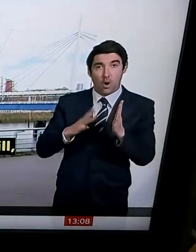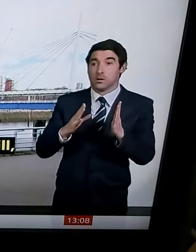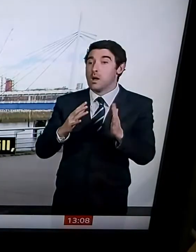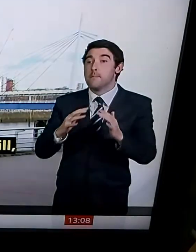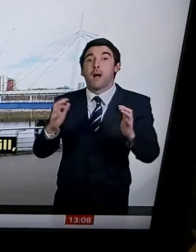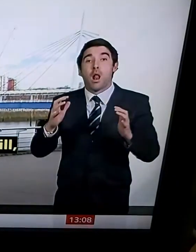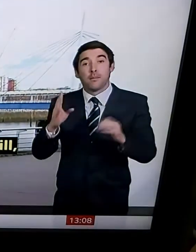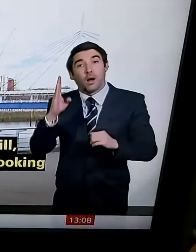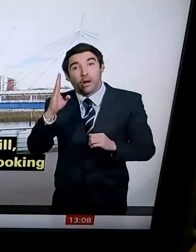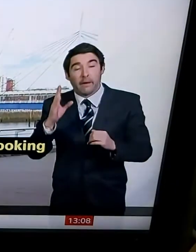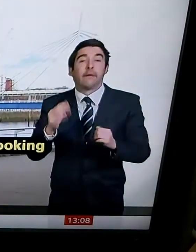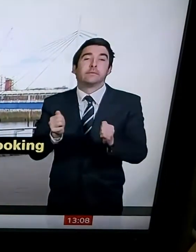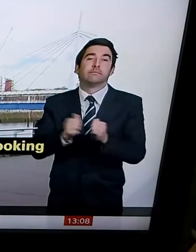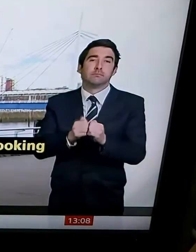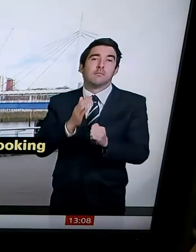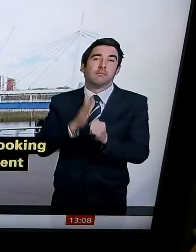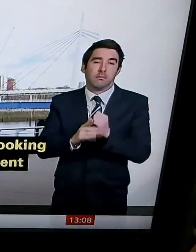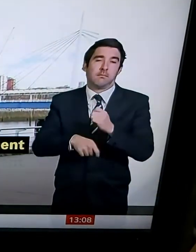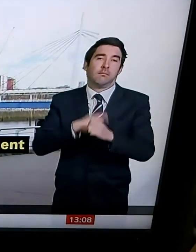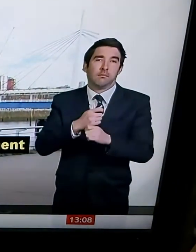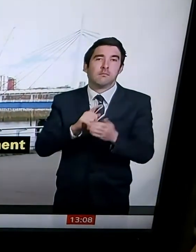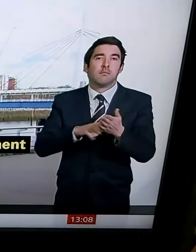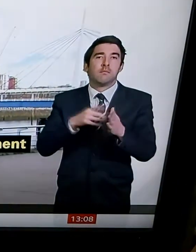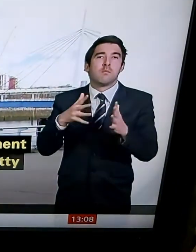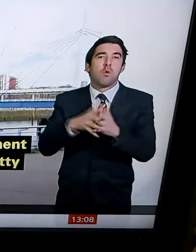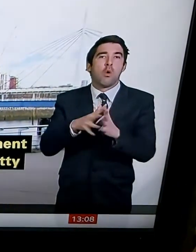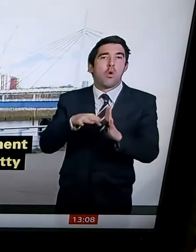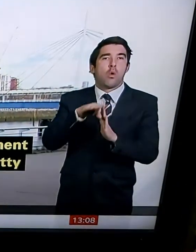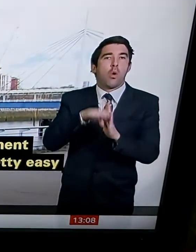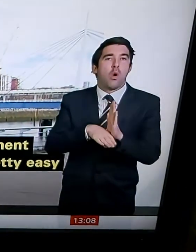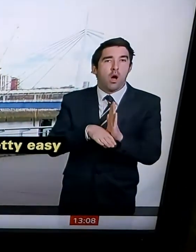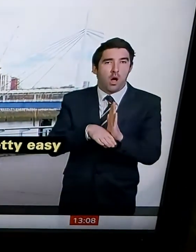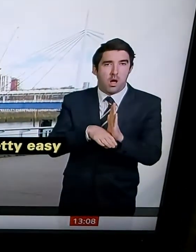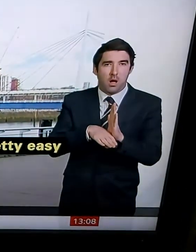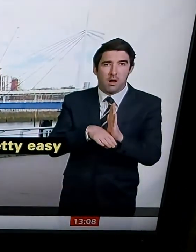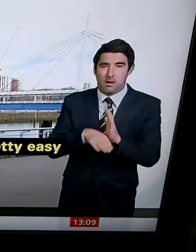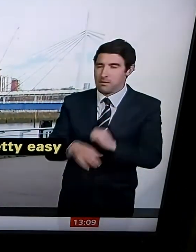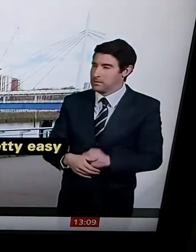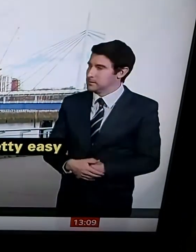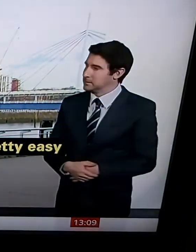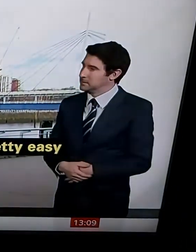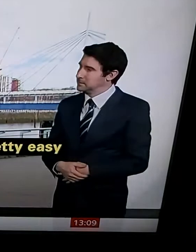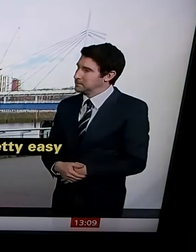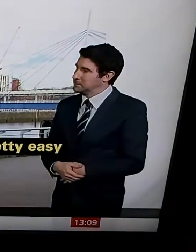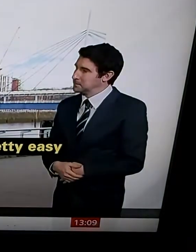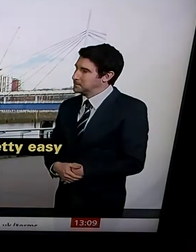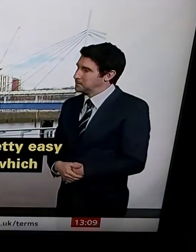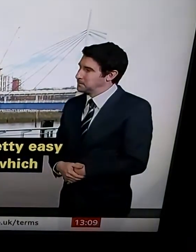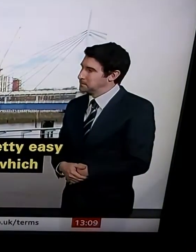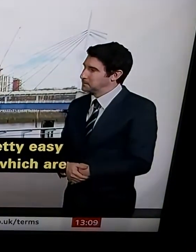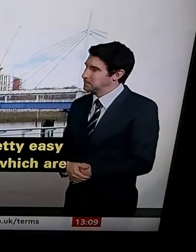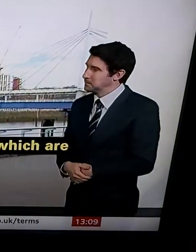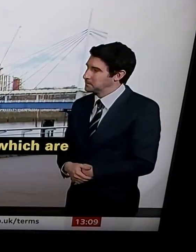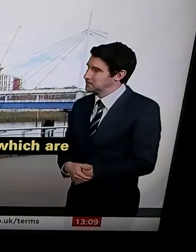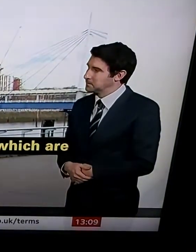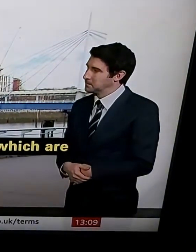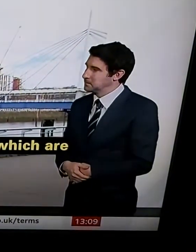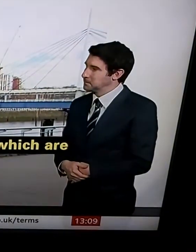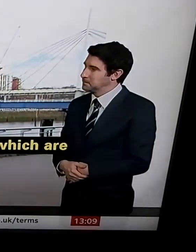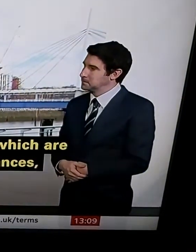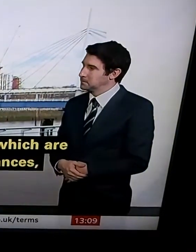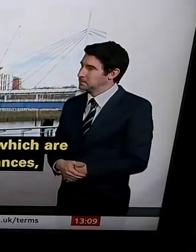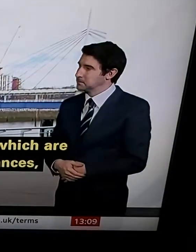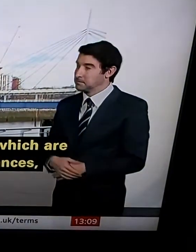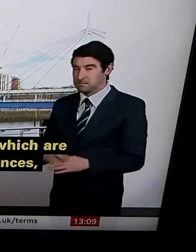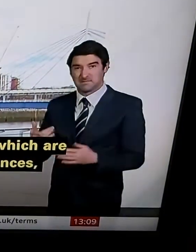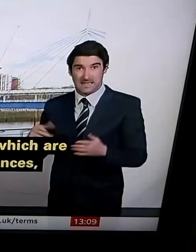which would normally be pretty easy to perform, to complete, and which are now in the present circumstances proving